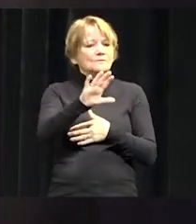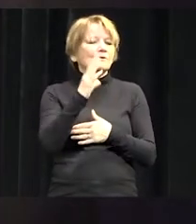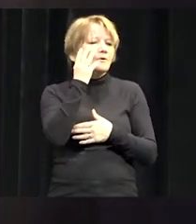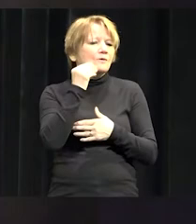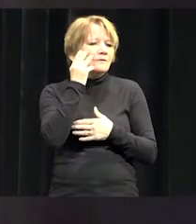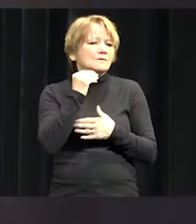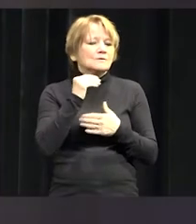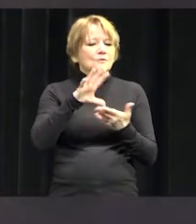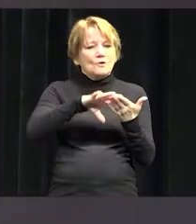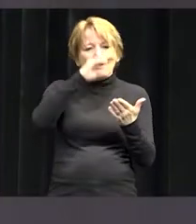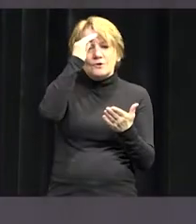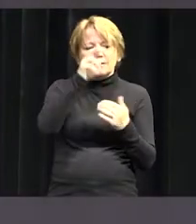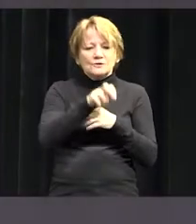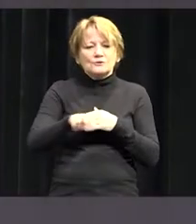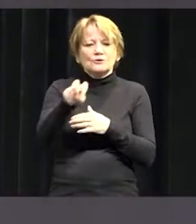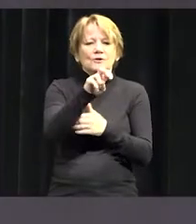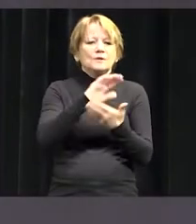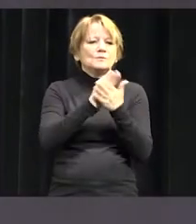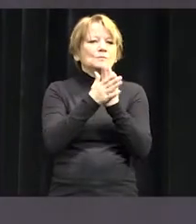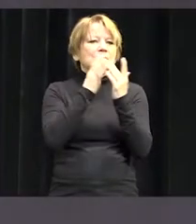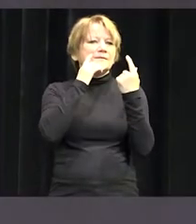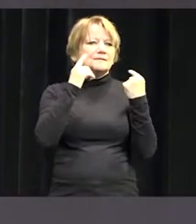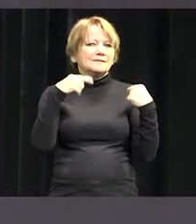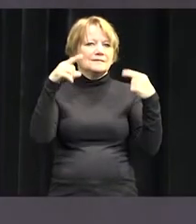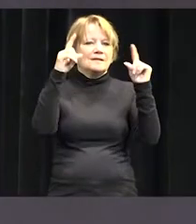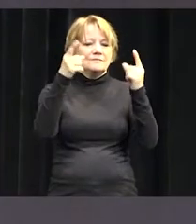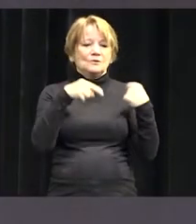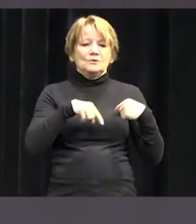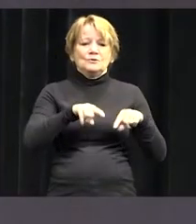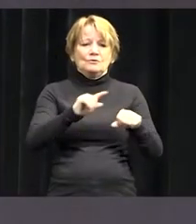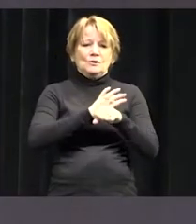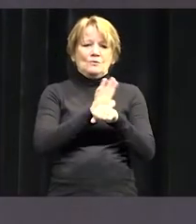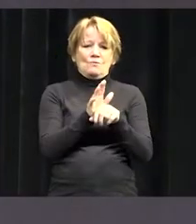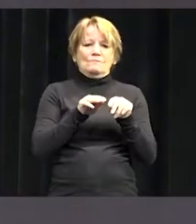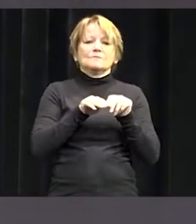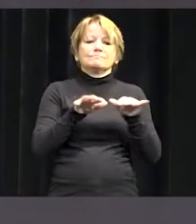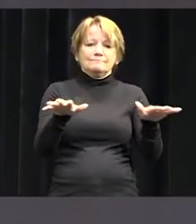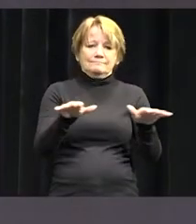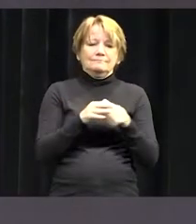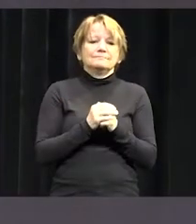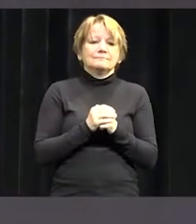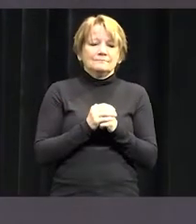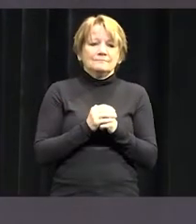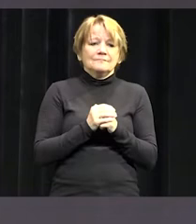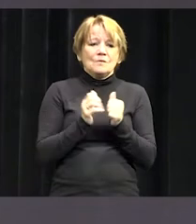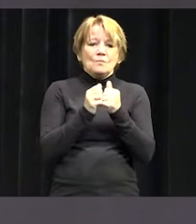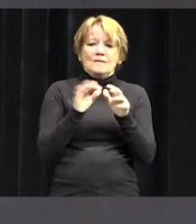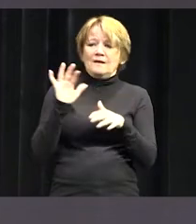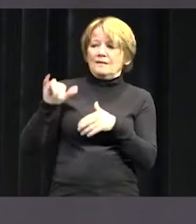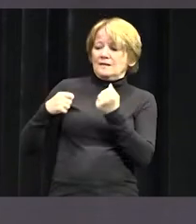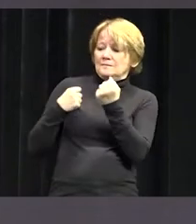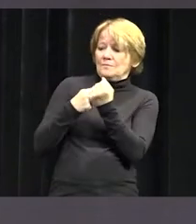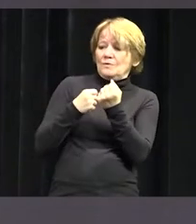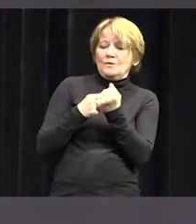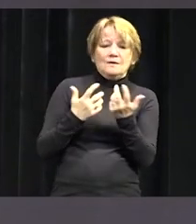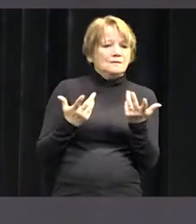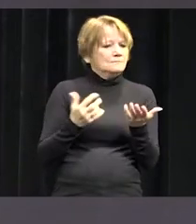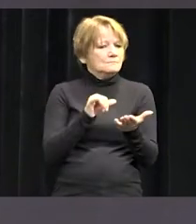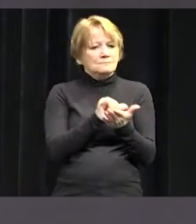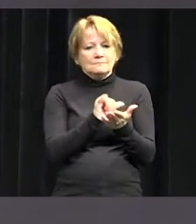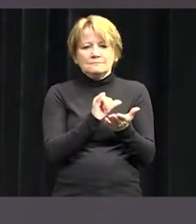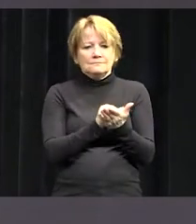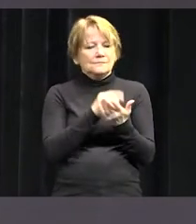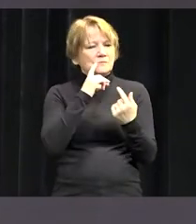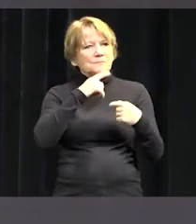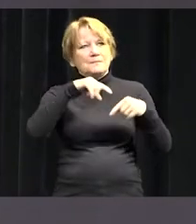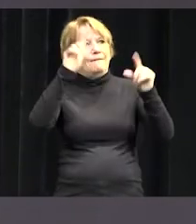destination i will always remember when some of you were crying with tears on your cheeks because of